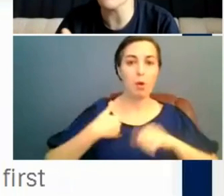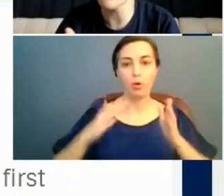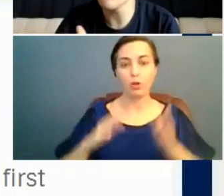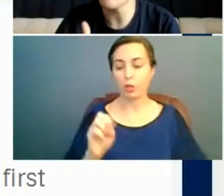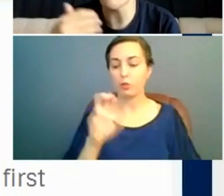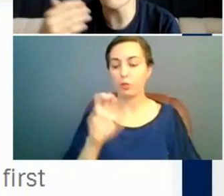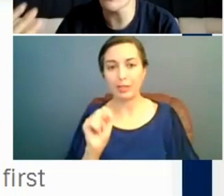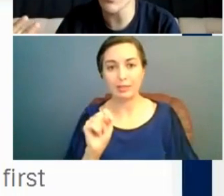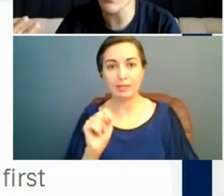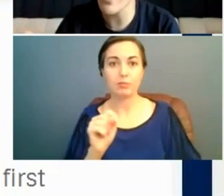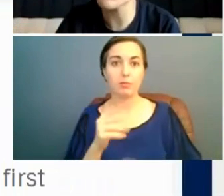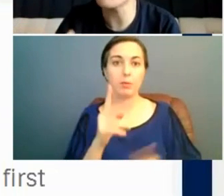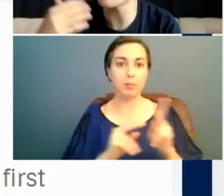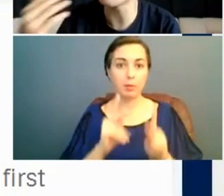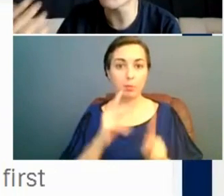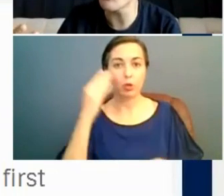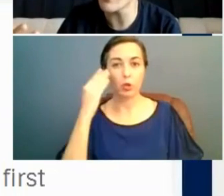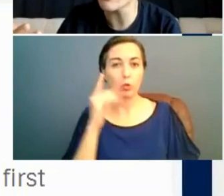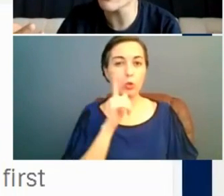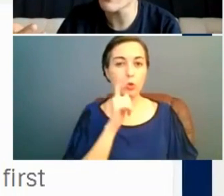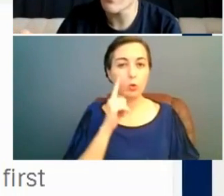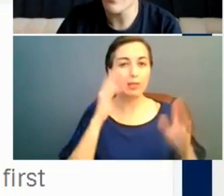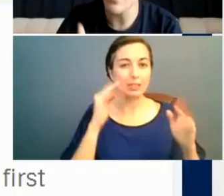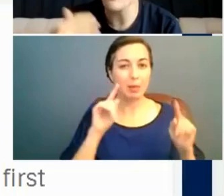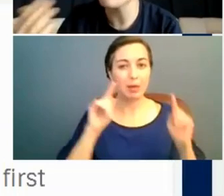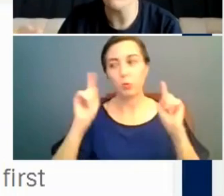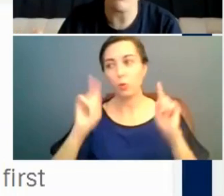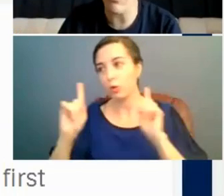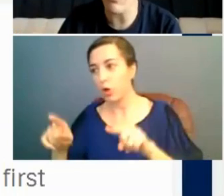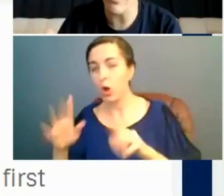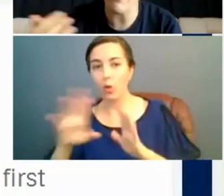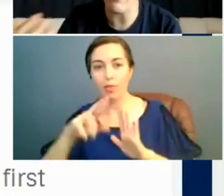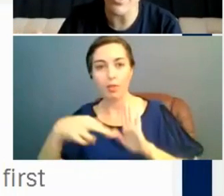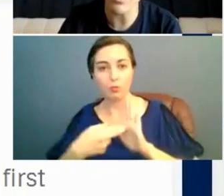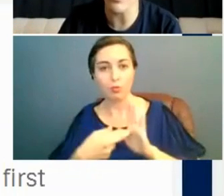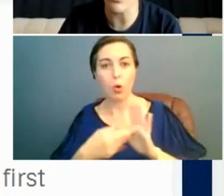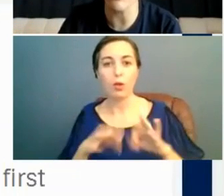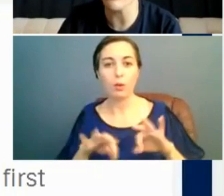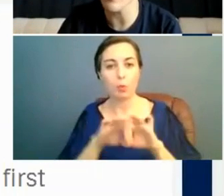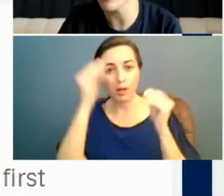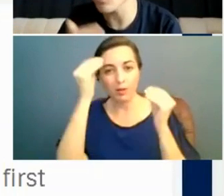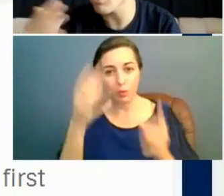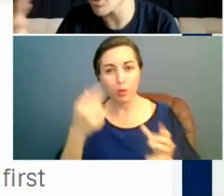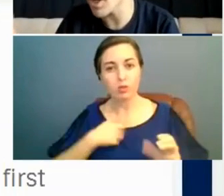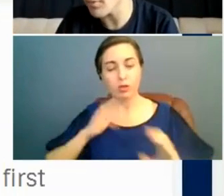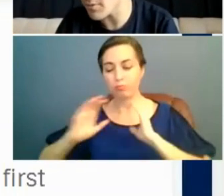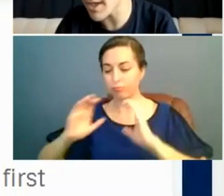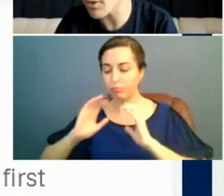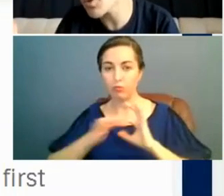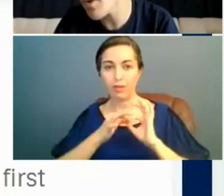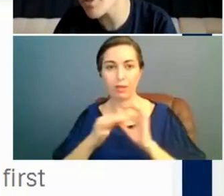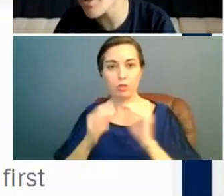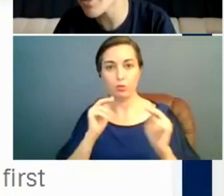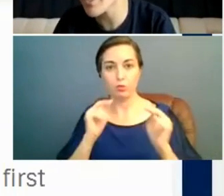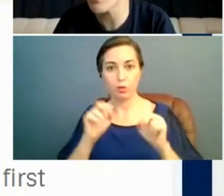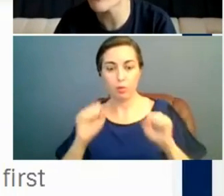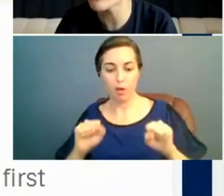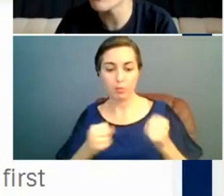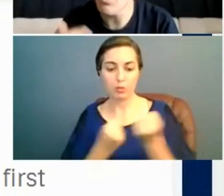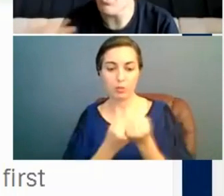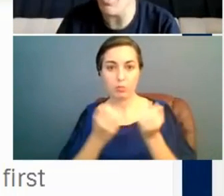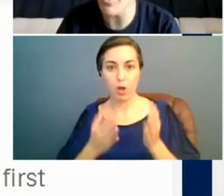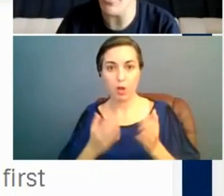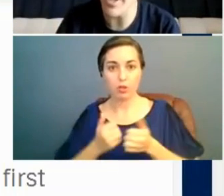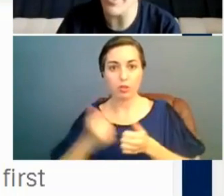executives would know who to expect, what their role was, and any impertinent information in terms of negotiating with potential sponsor